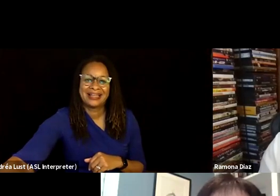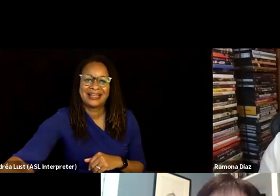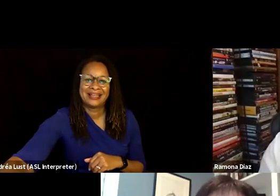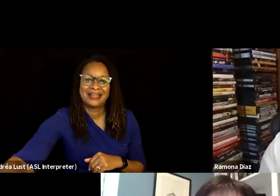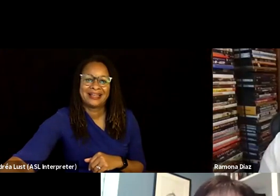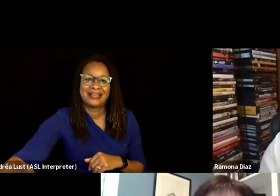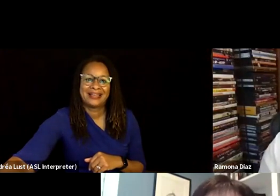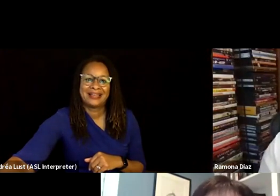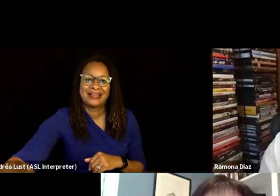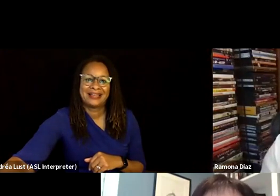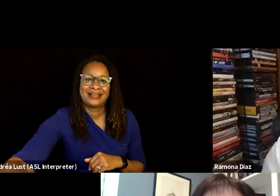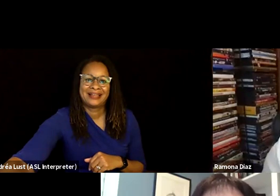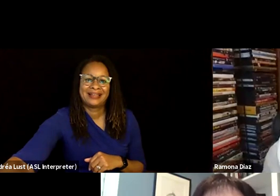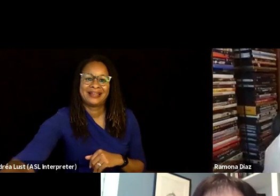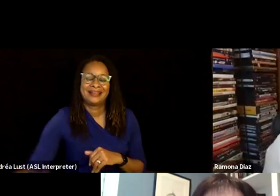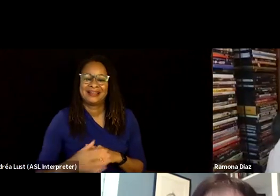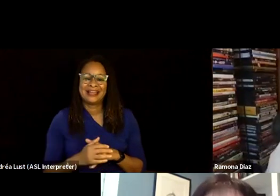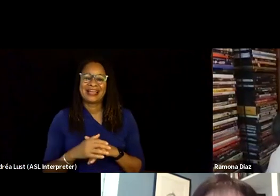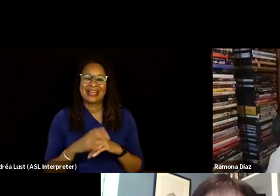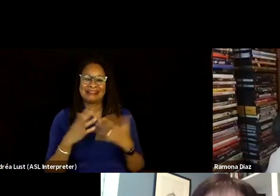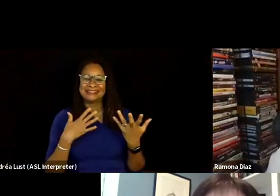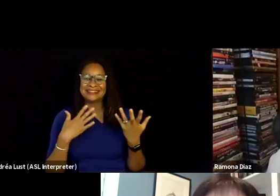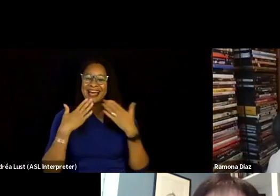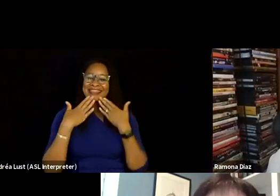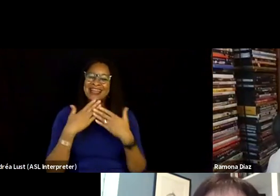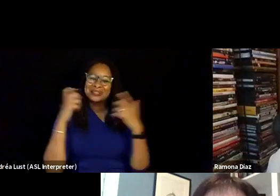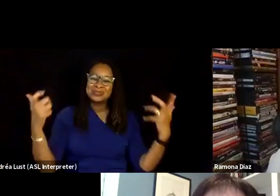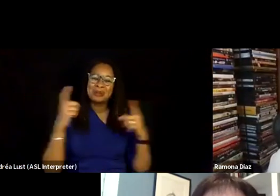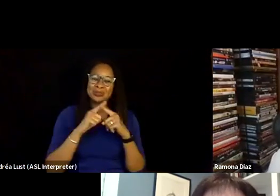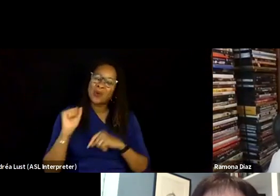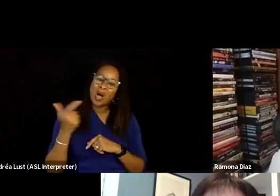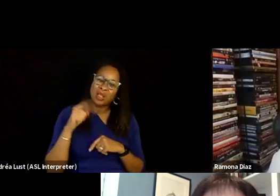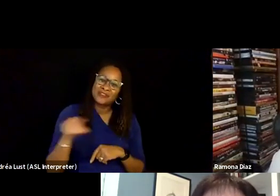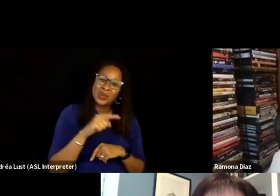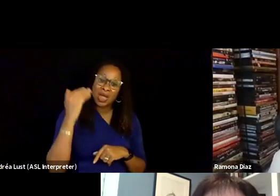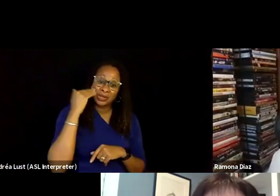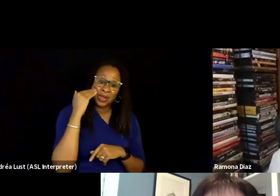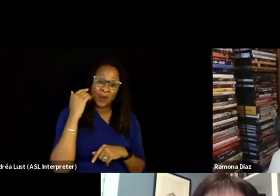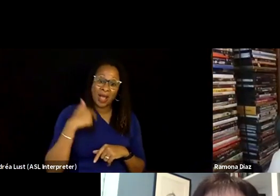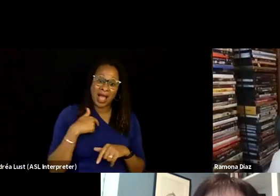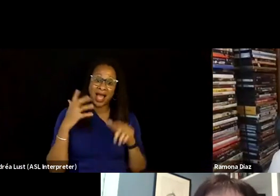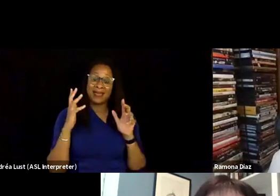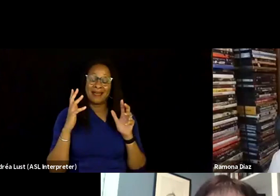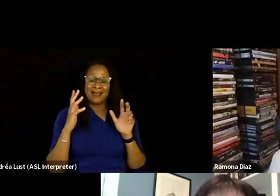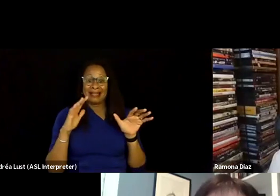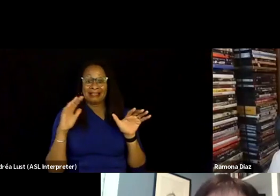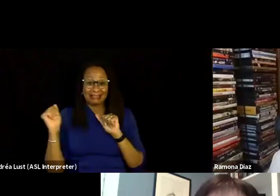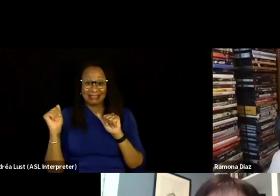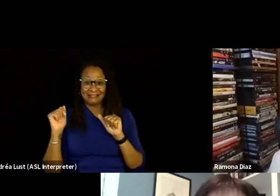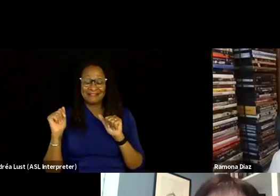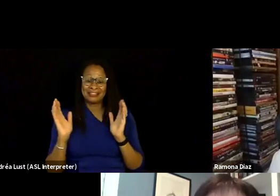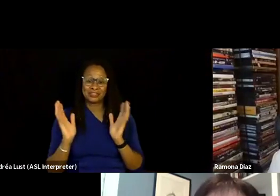It's bound to happen. Thank you so much to all of you. I know that I leave this conversation just kind